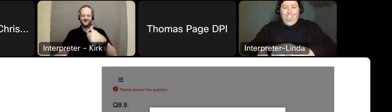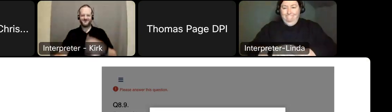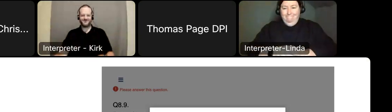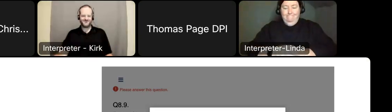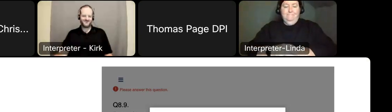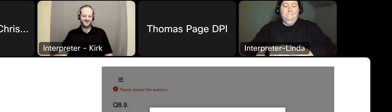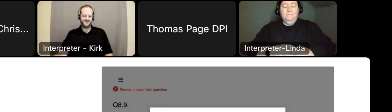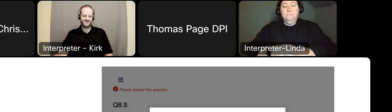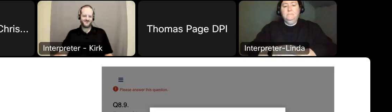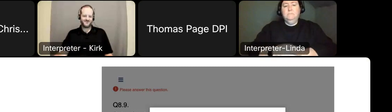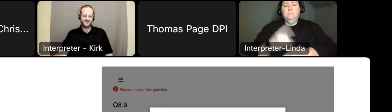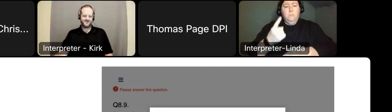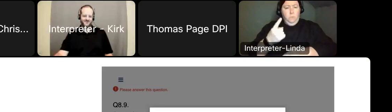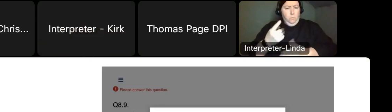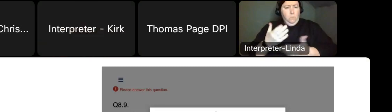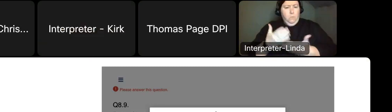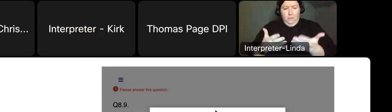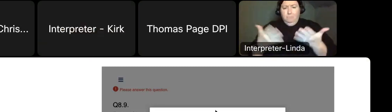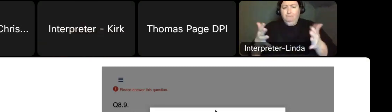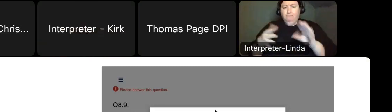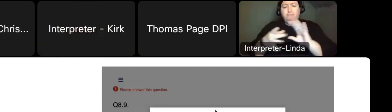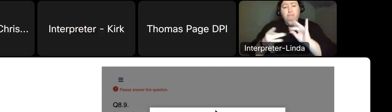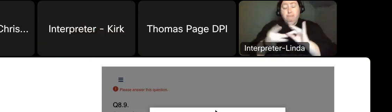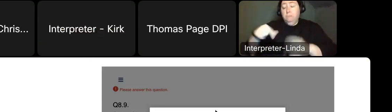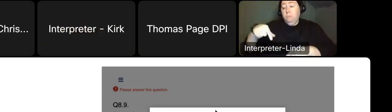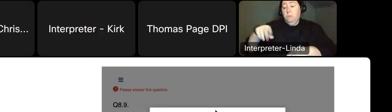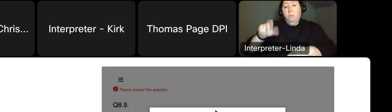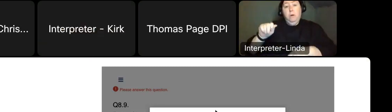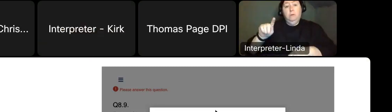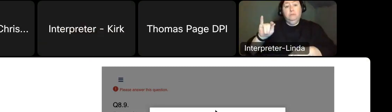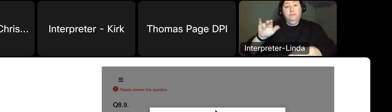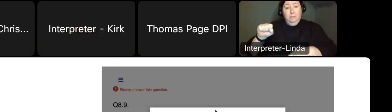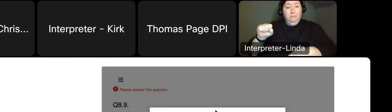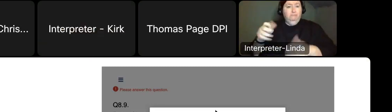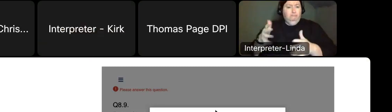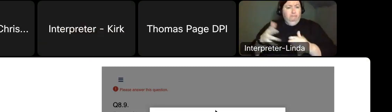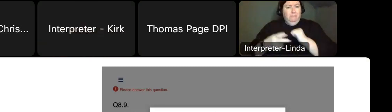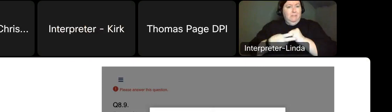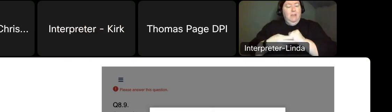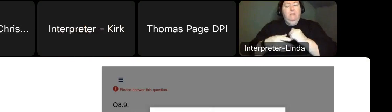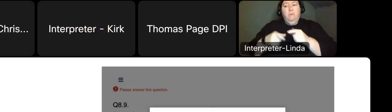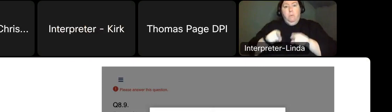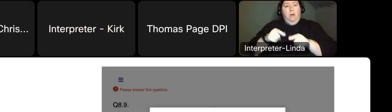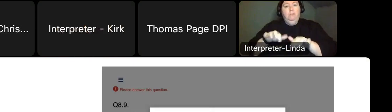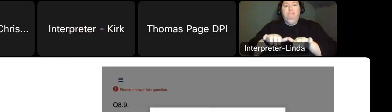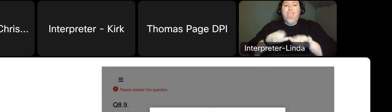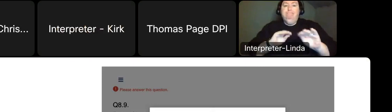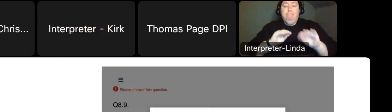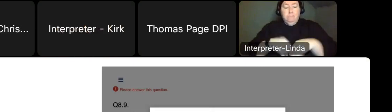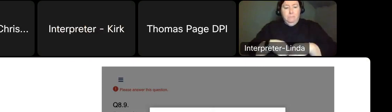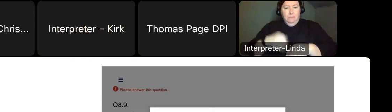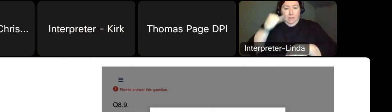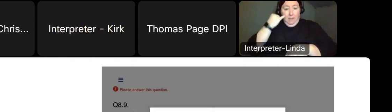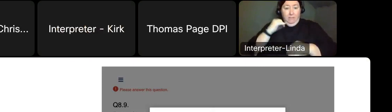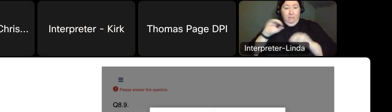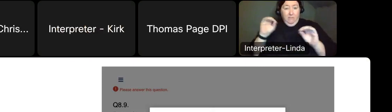One thing, as I mentioned too, is that Qualtrics does save your work. If you have not entered anything on a